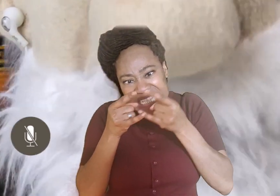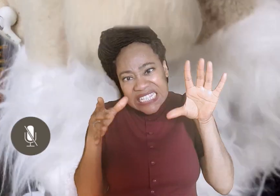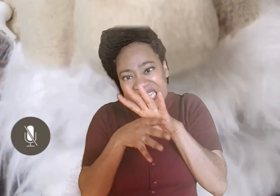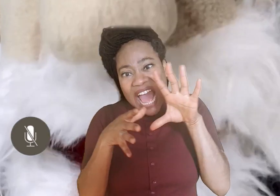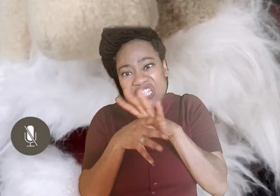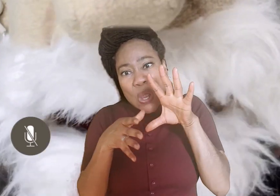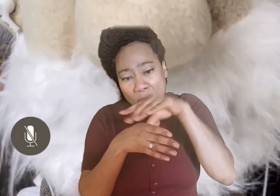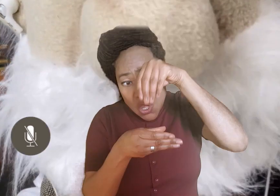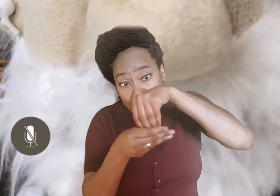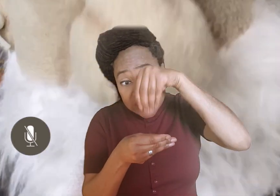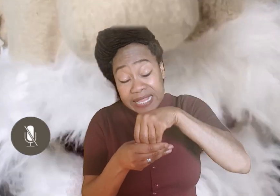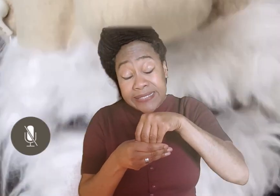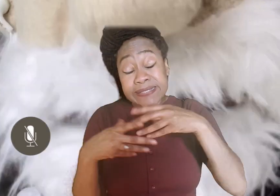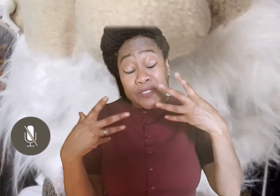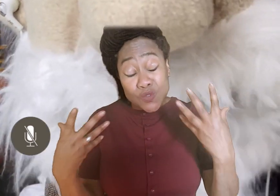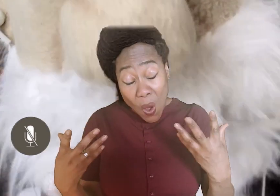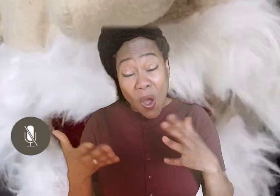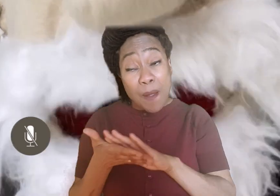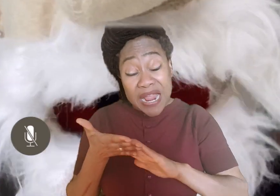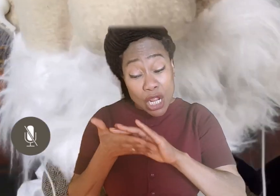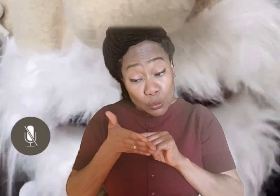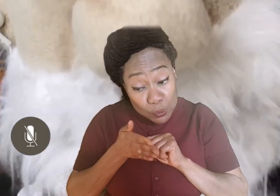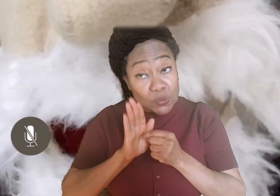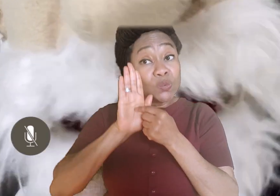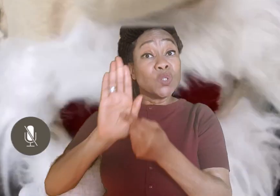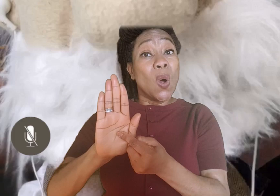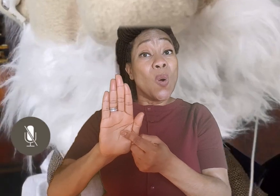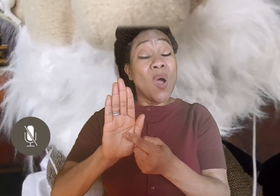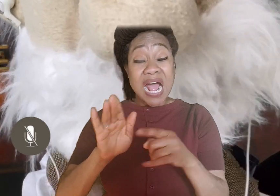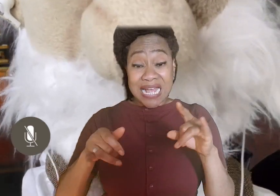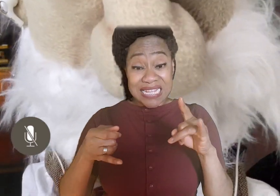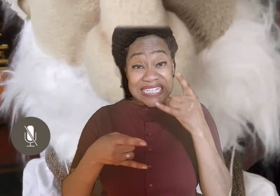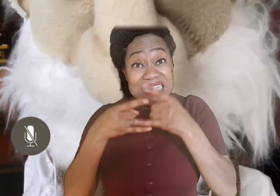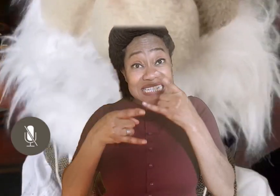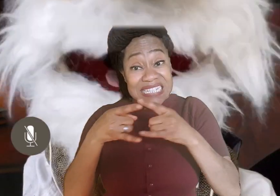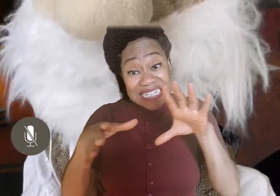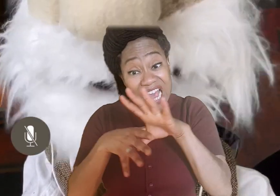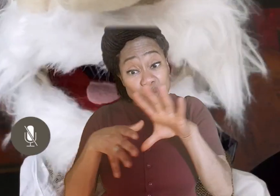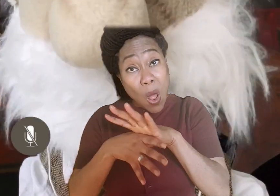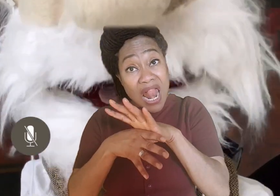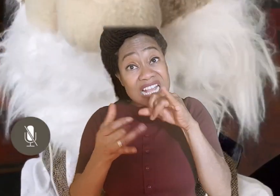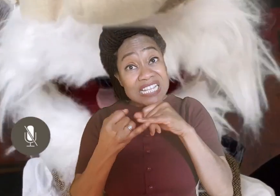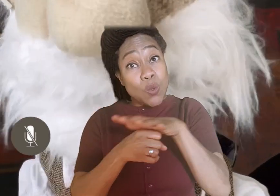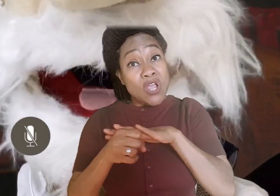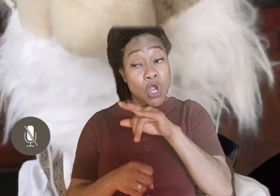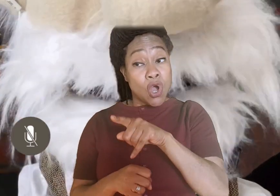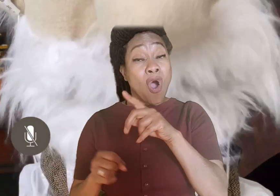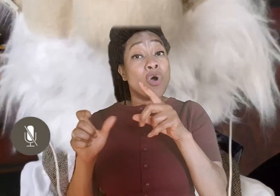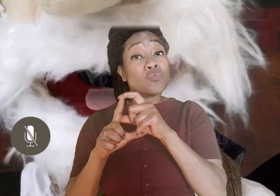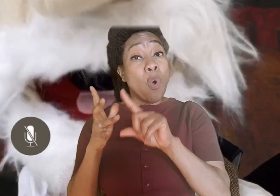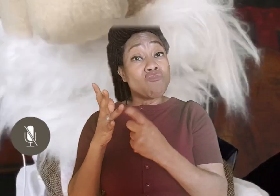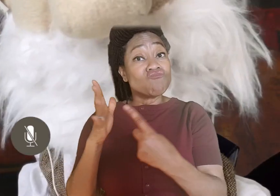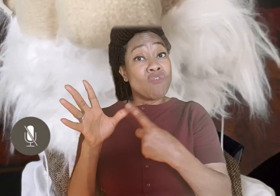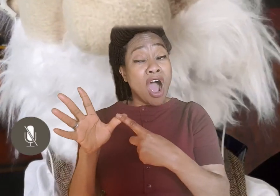is to say, it signifies a sexual situation. As Dora's cough became worse with her